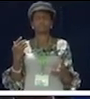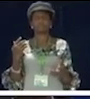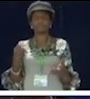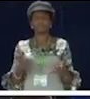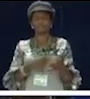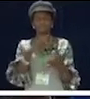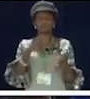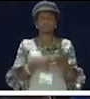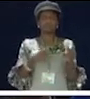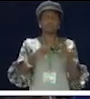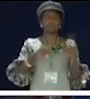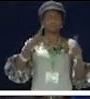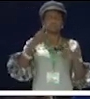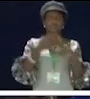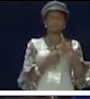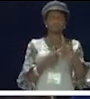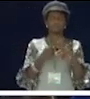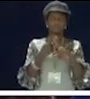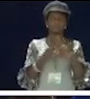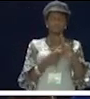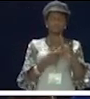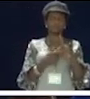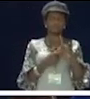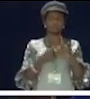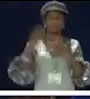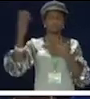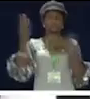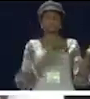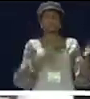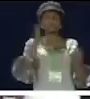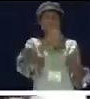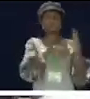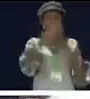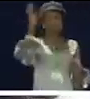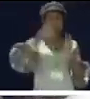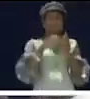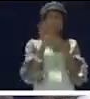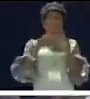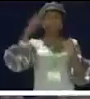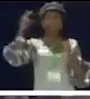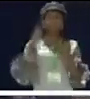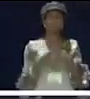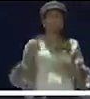this very month, bring them out.